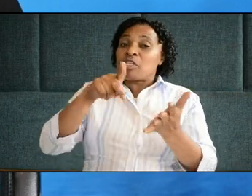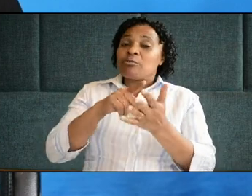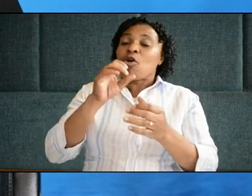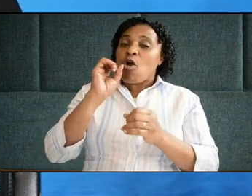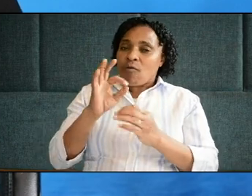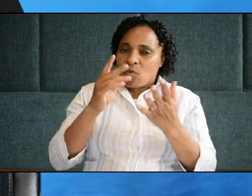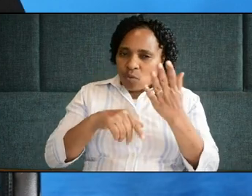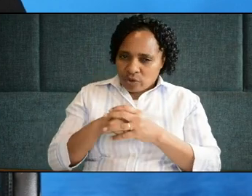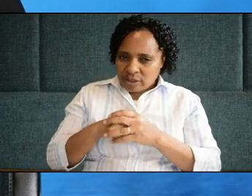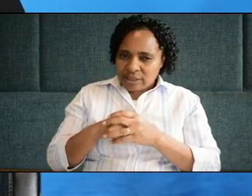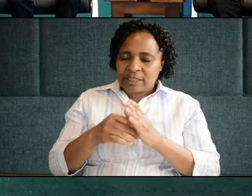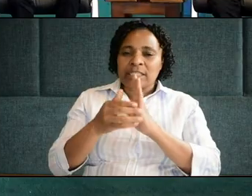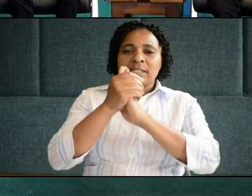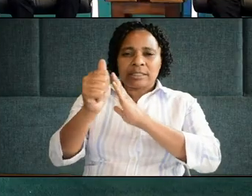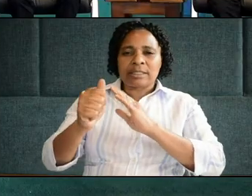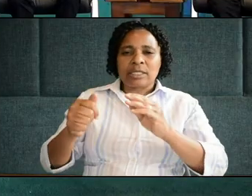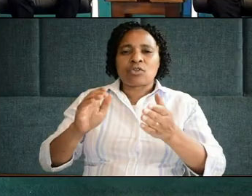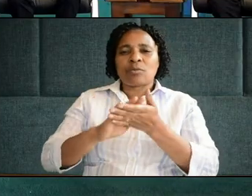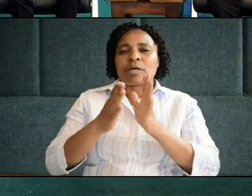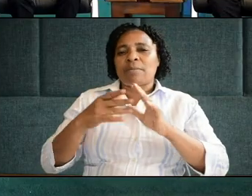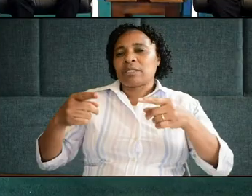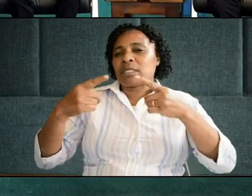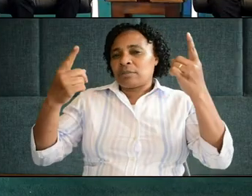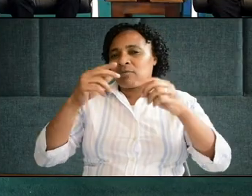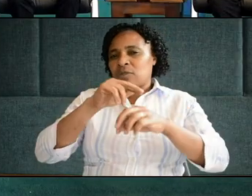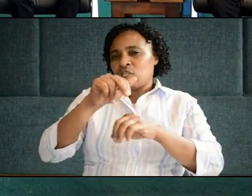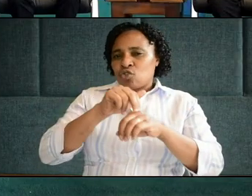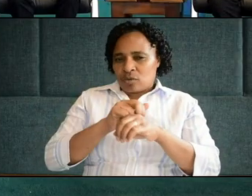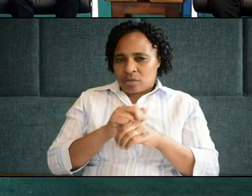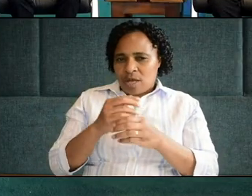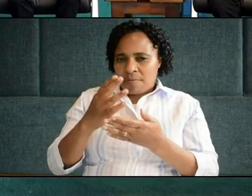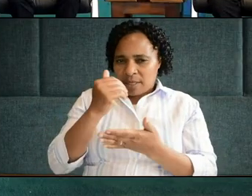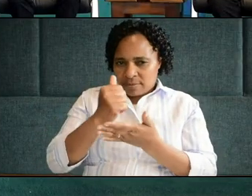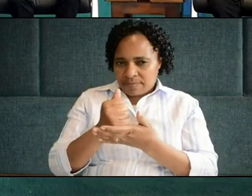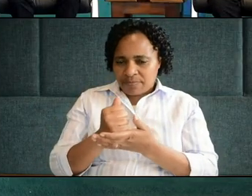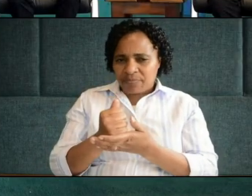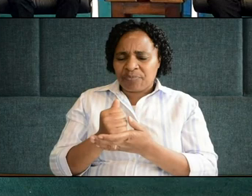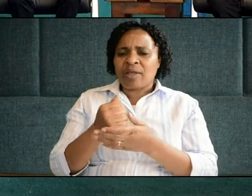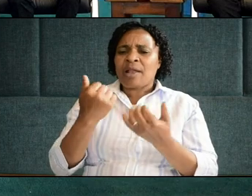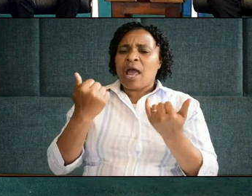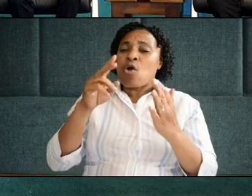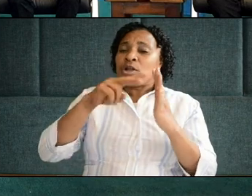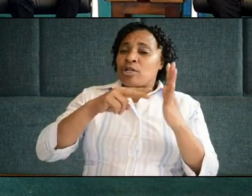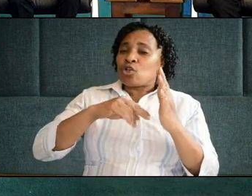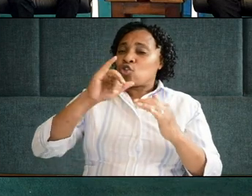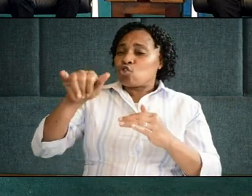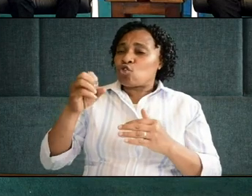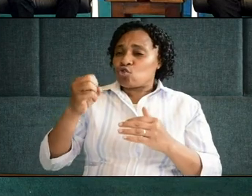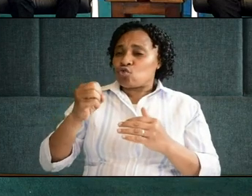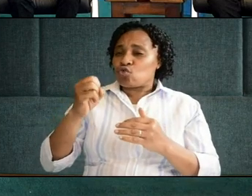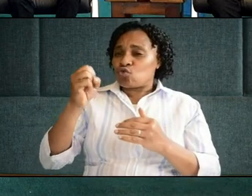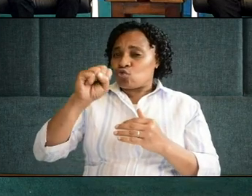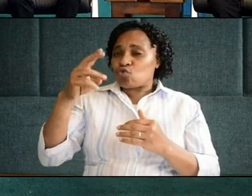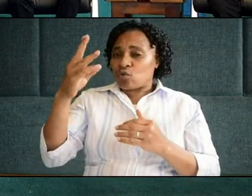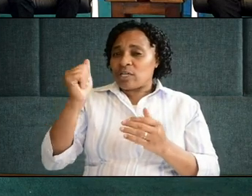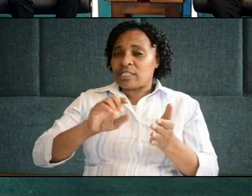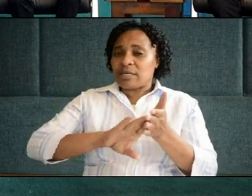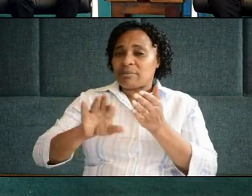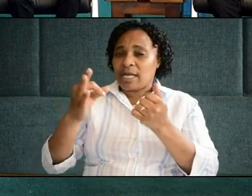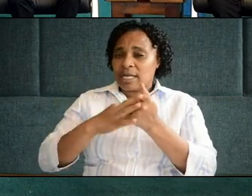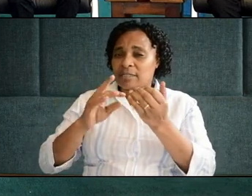a successful nation. Amen, amen. Now, I'd like us to read Joshua 8, 32 and 33. And it